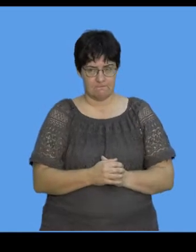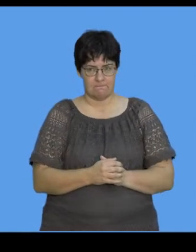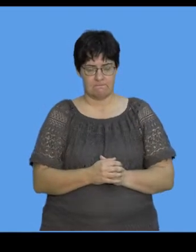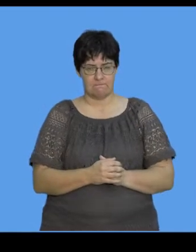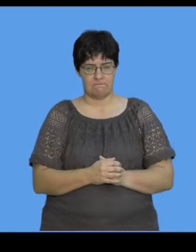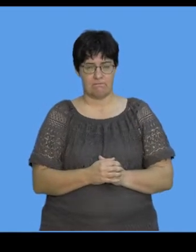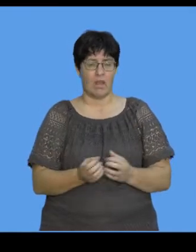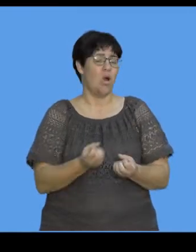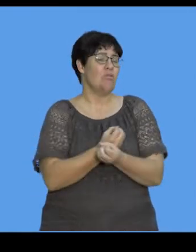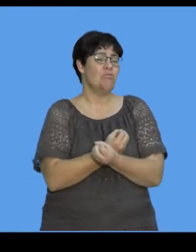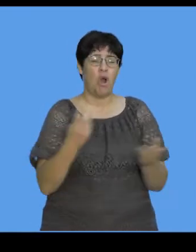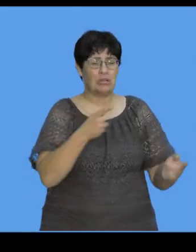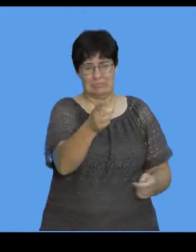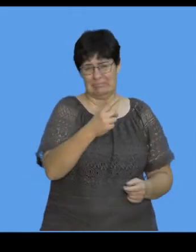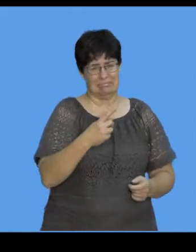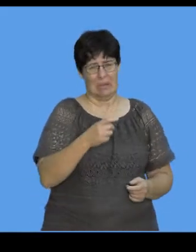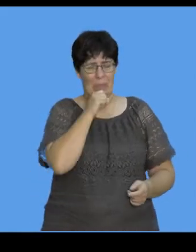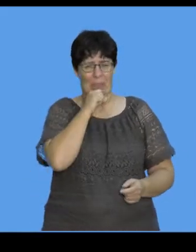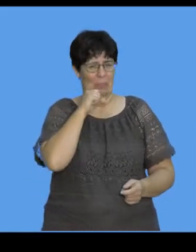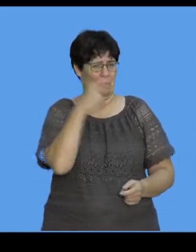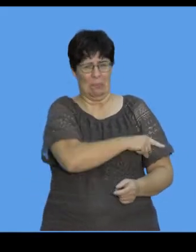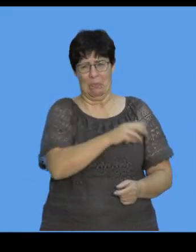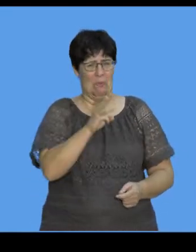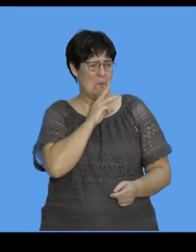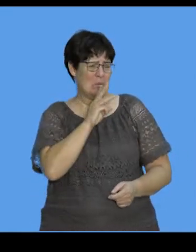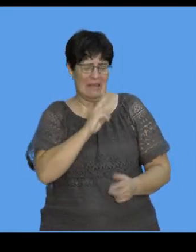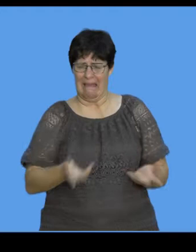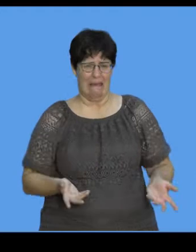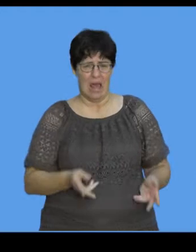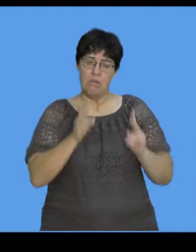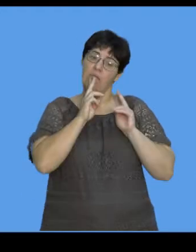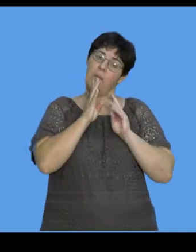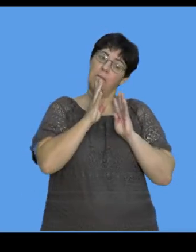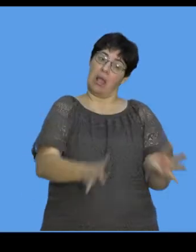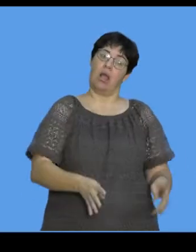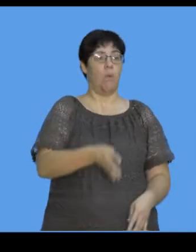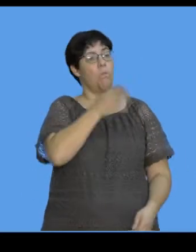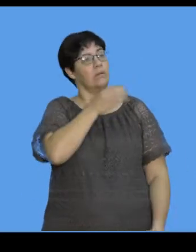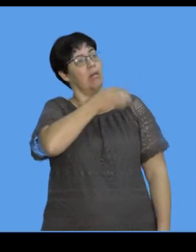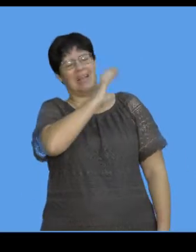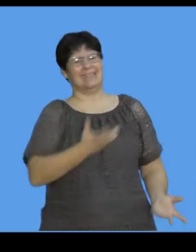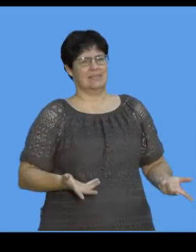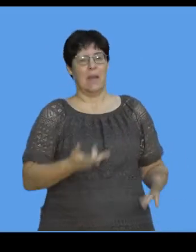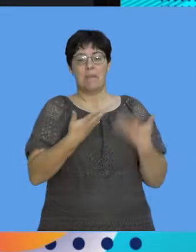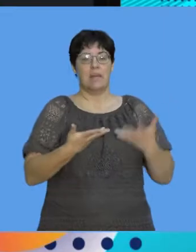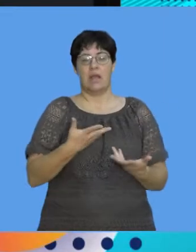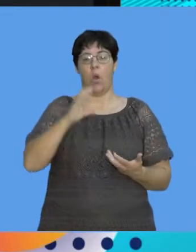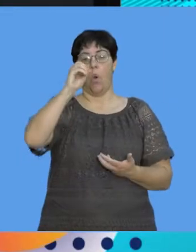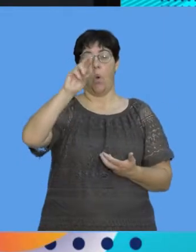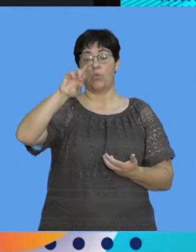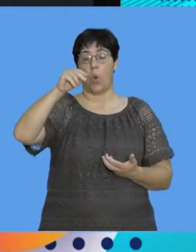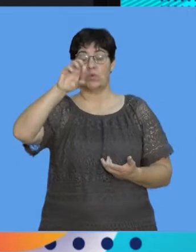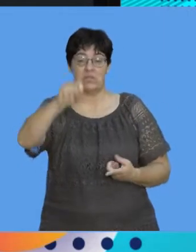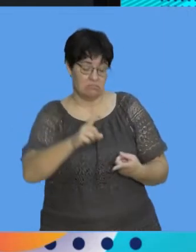of you don't like water, plain water, right? Maybe you like Oros, or